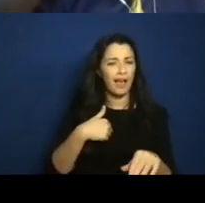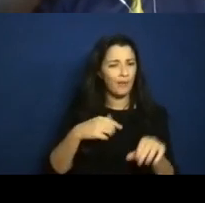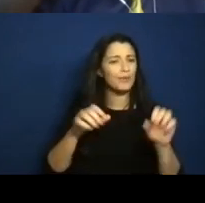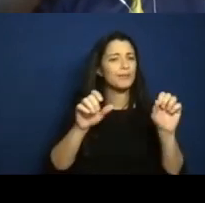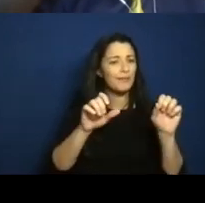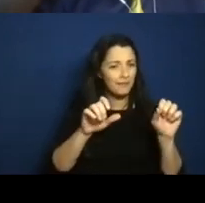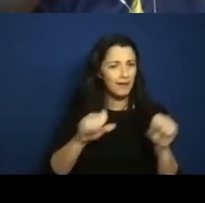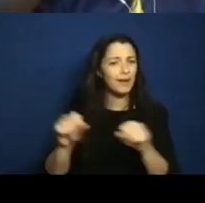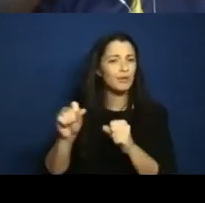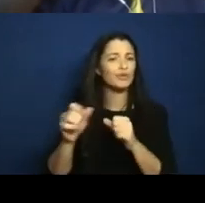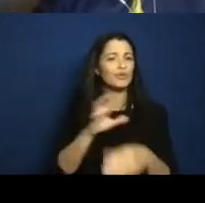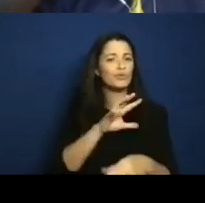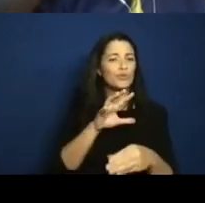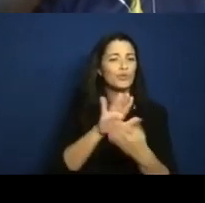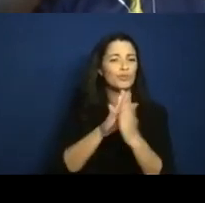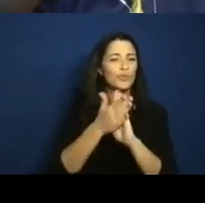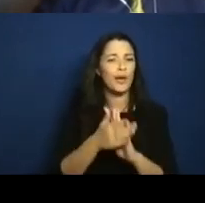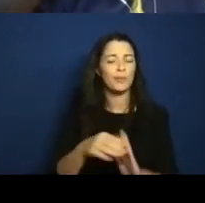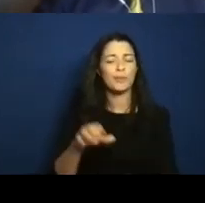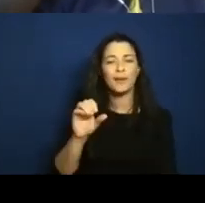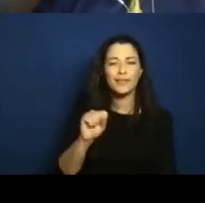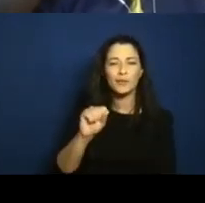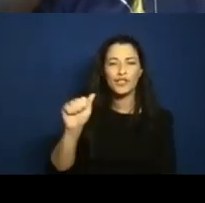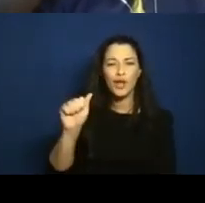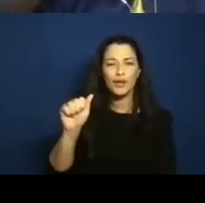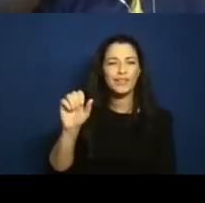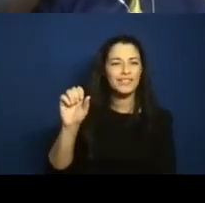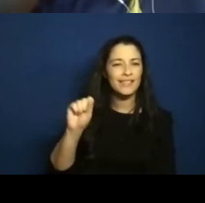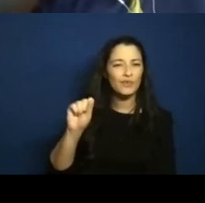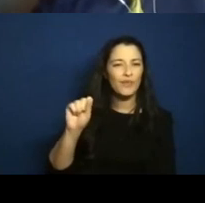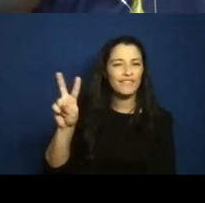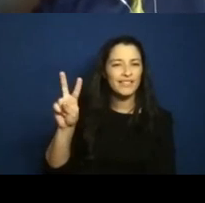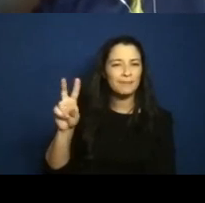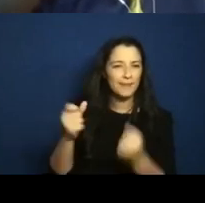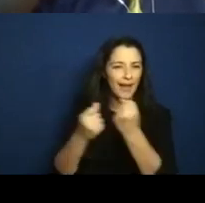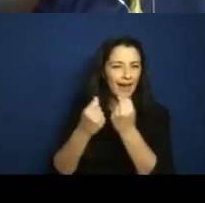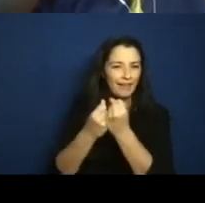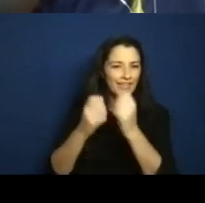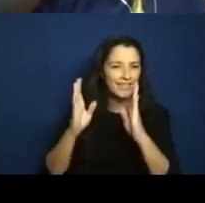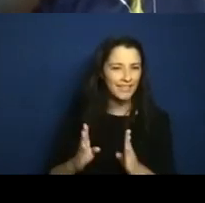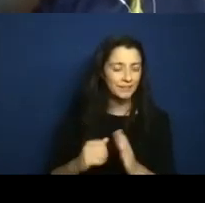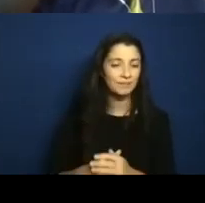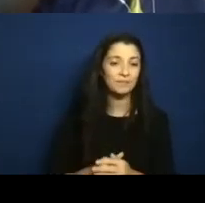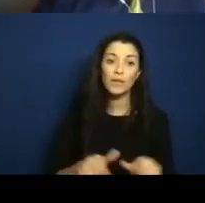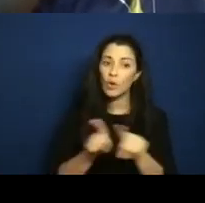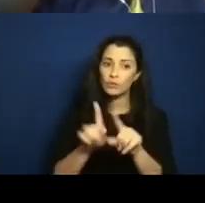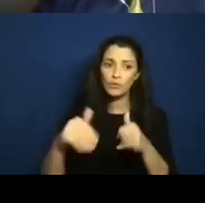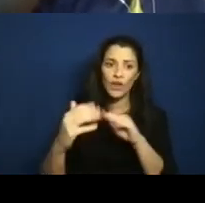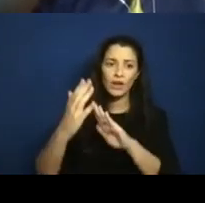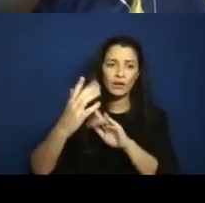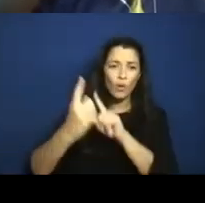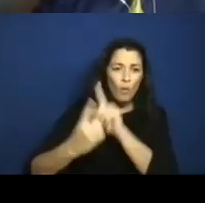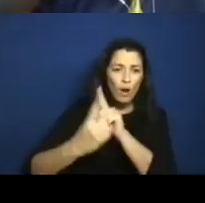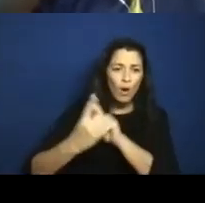sexual harassment victim advocate. And I was able to provide one-on-one support to so